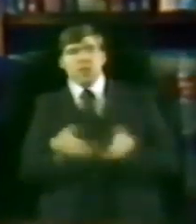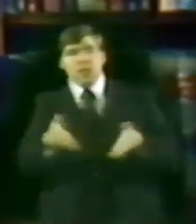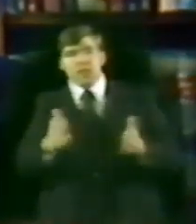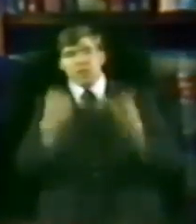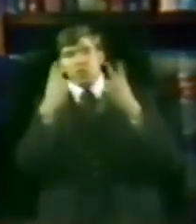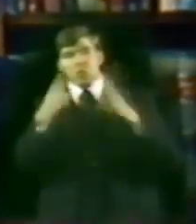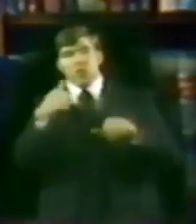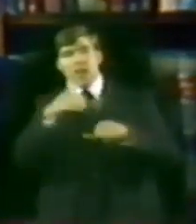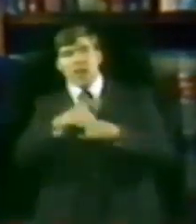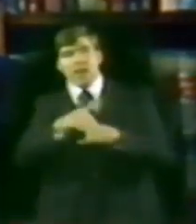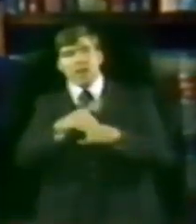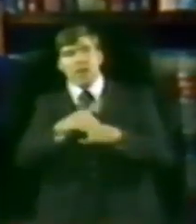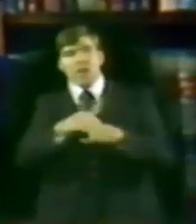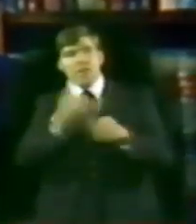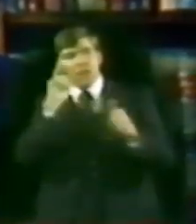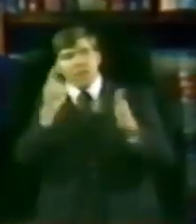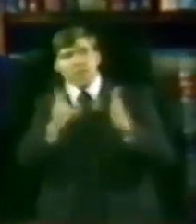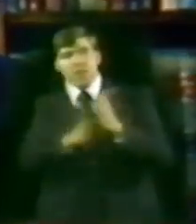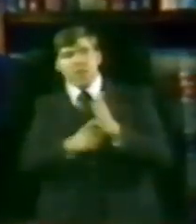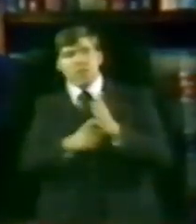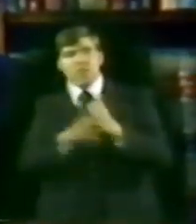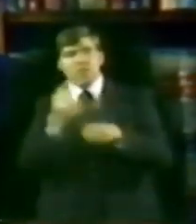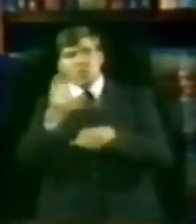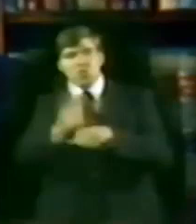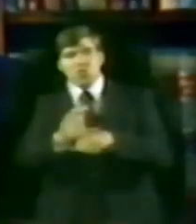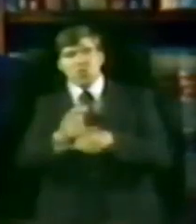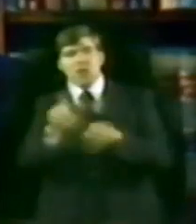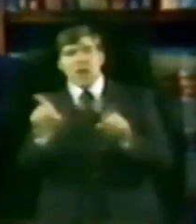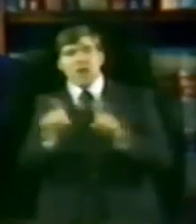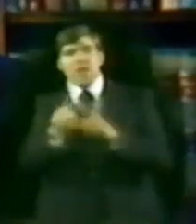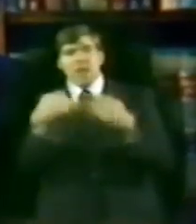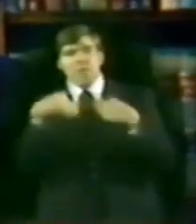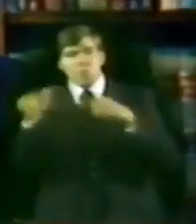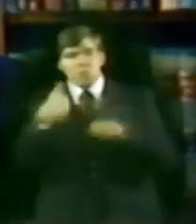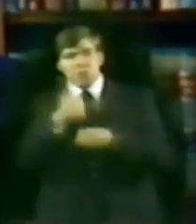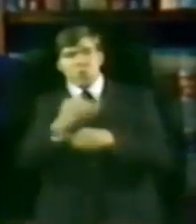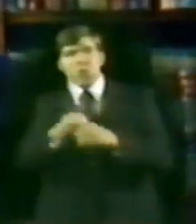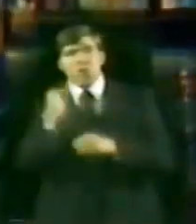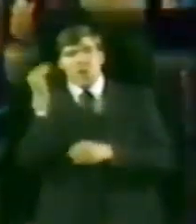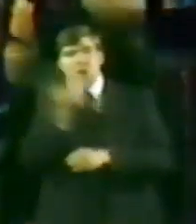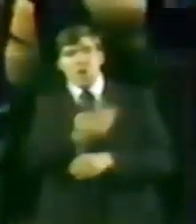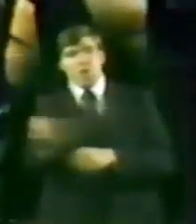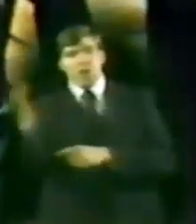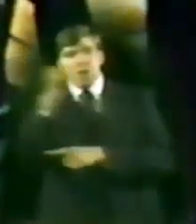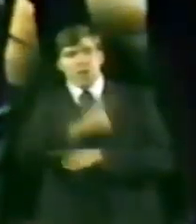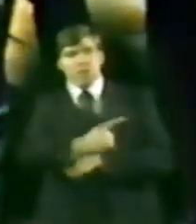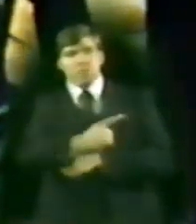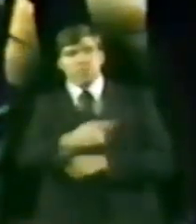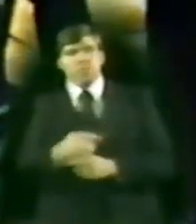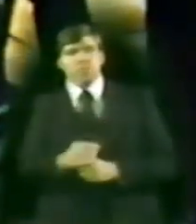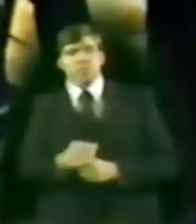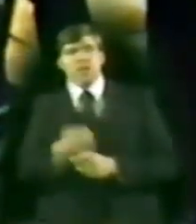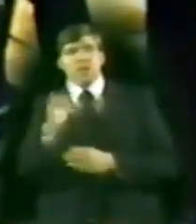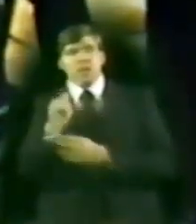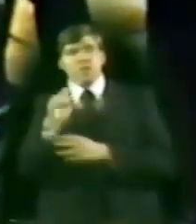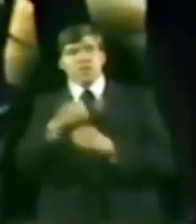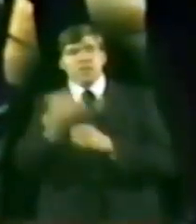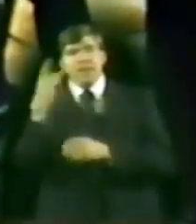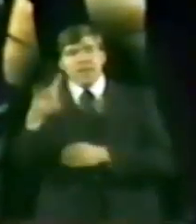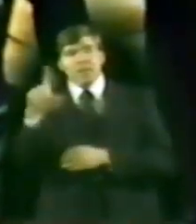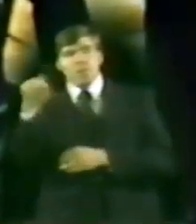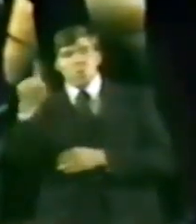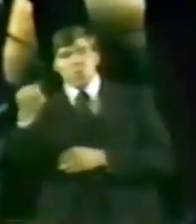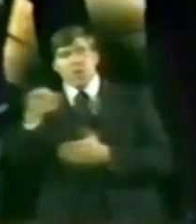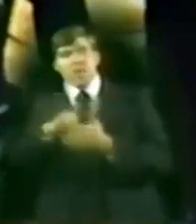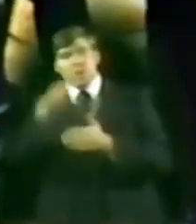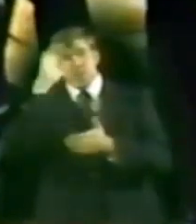Let's look at the identifying marks of the original church as they have been restored in our day. It was in 1820